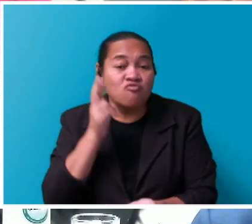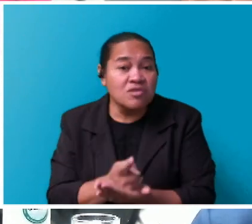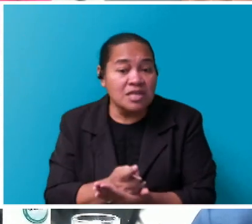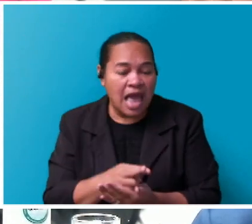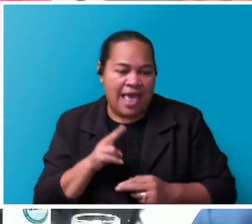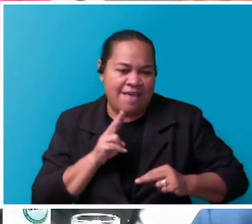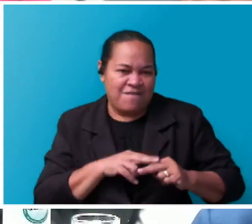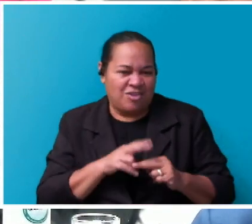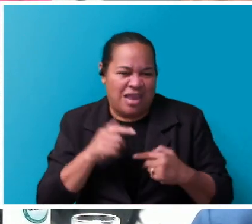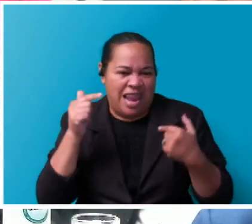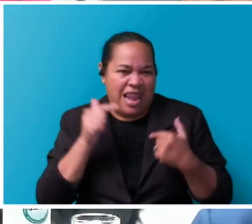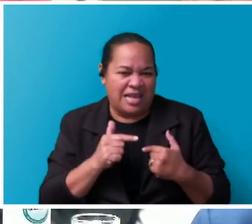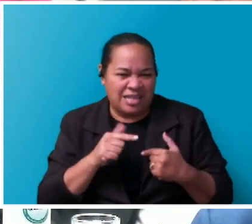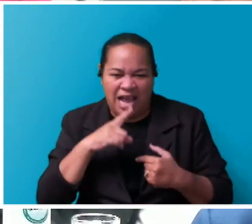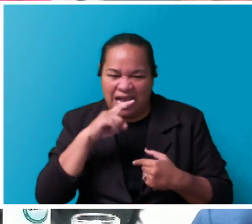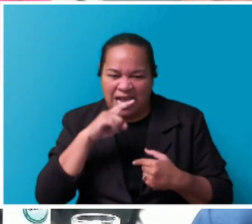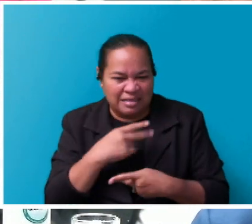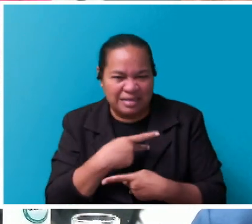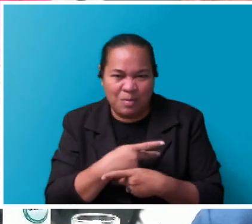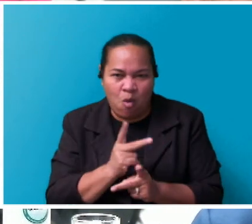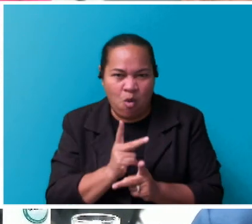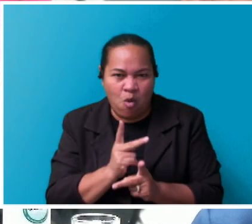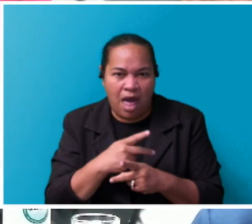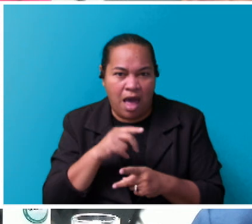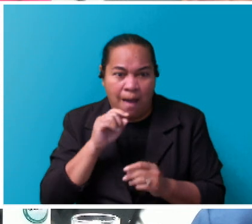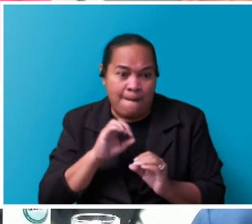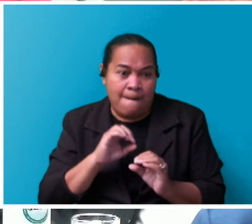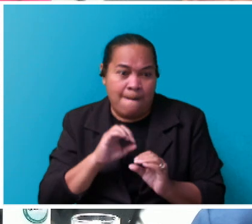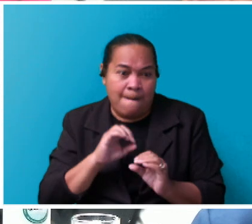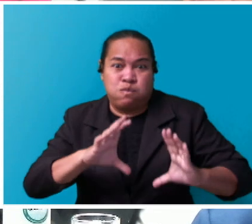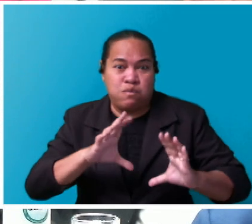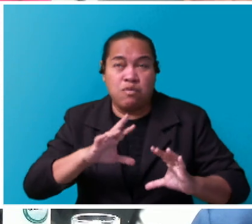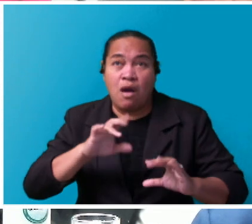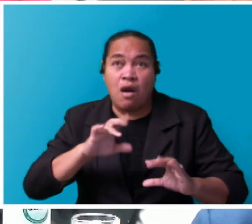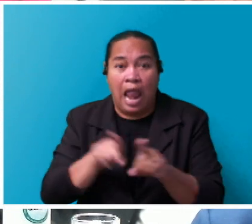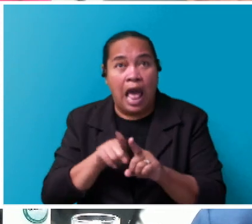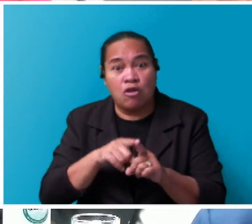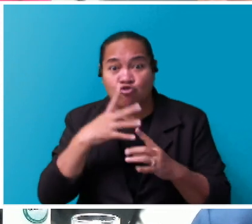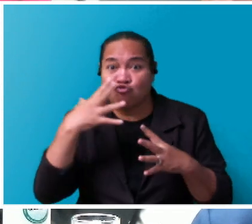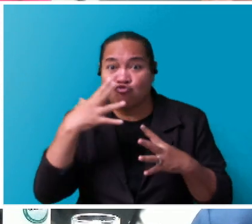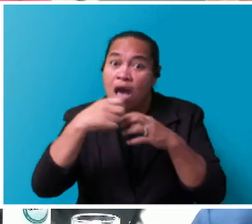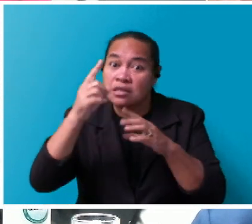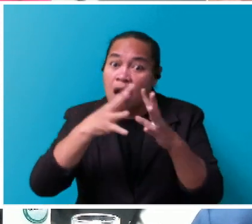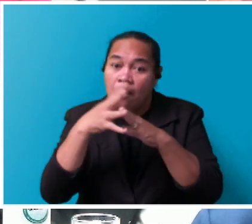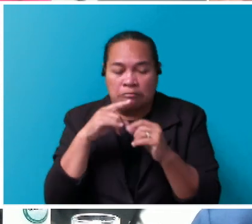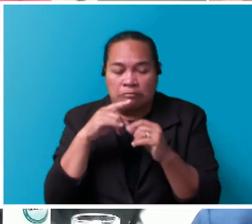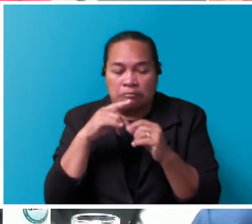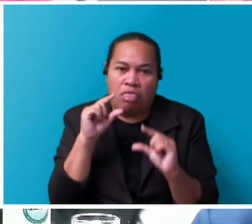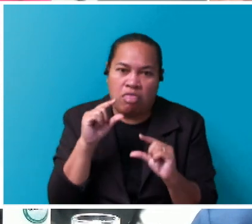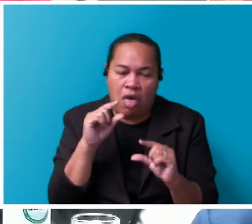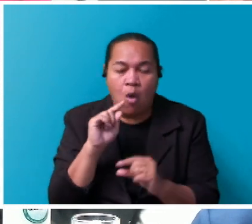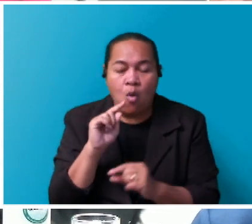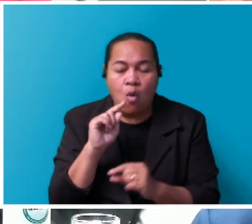the production capabilities or scale of industrial capacity like the US. As such, we rely